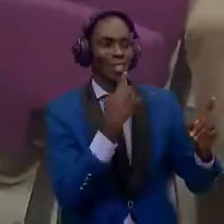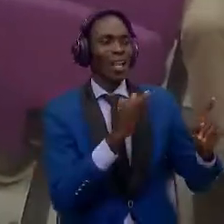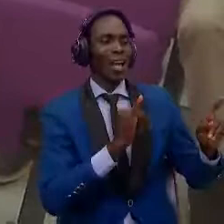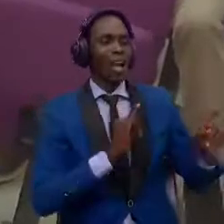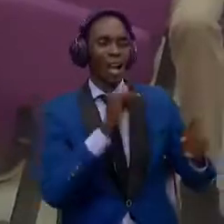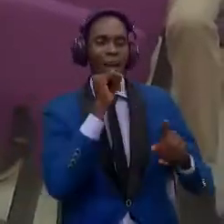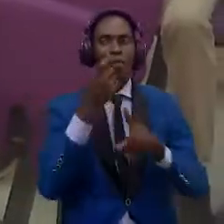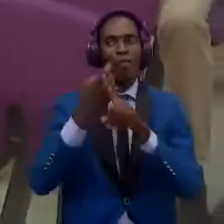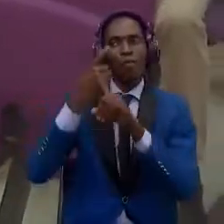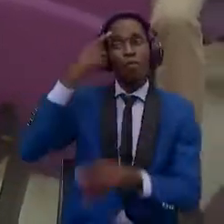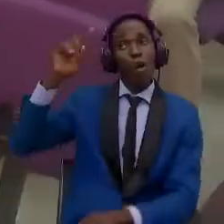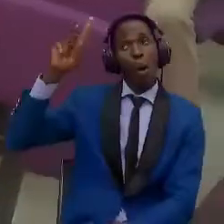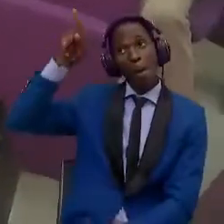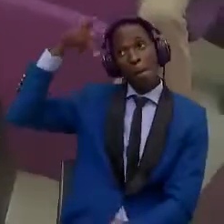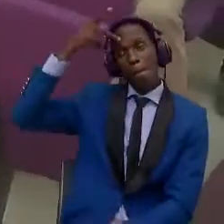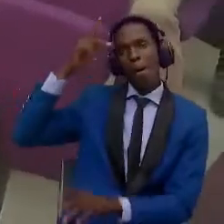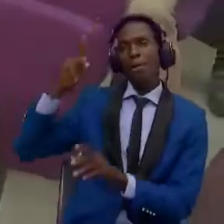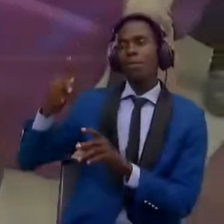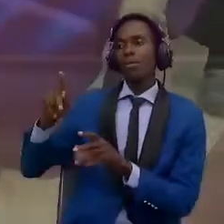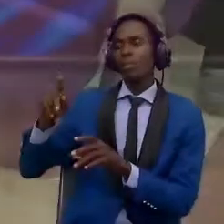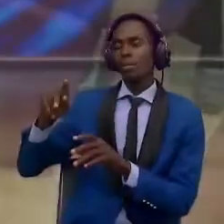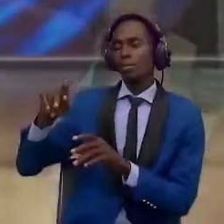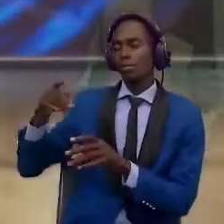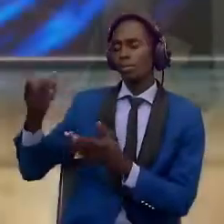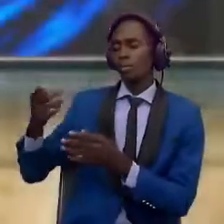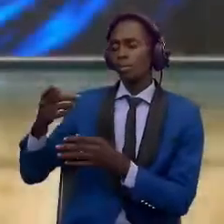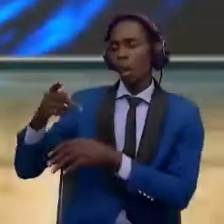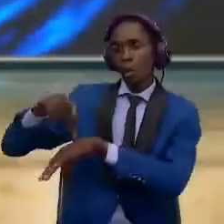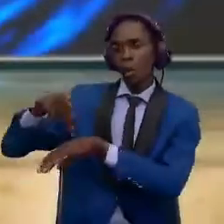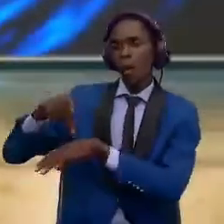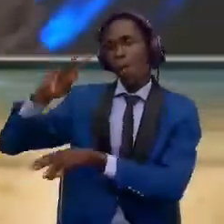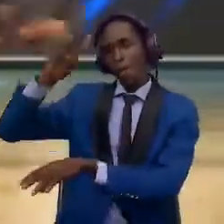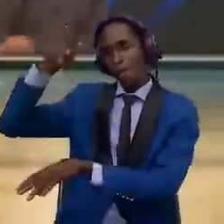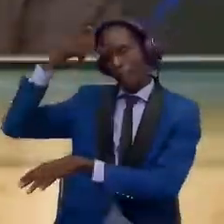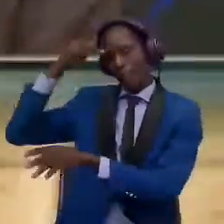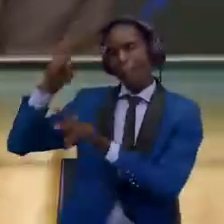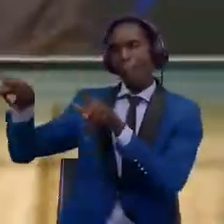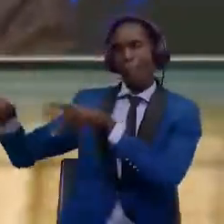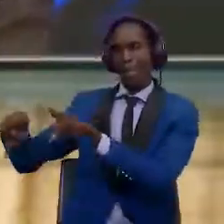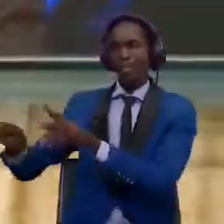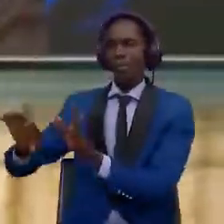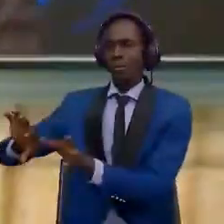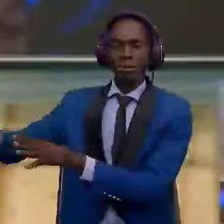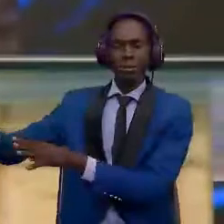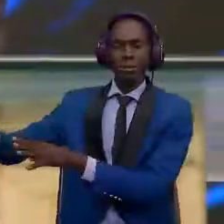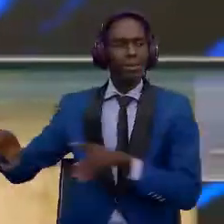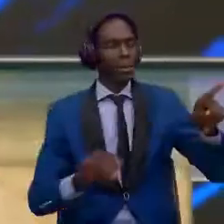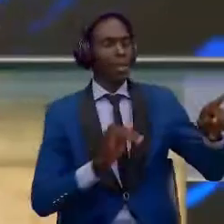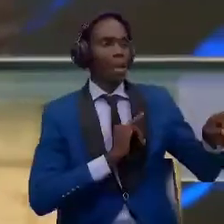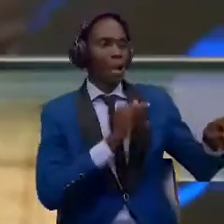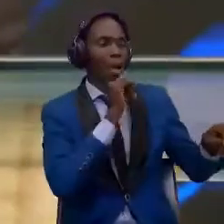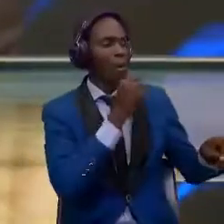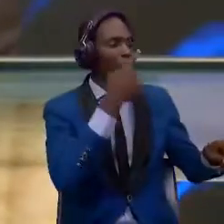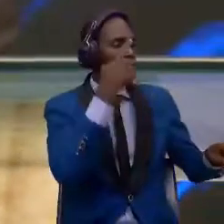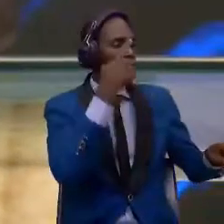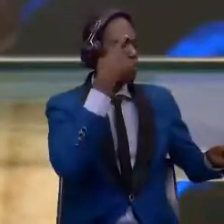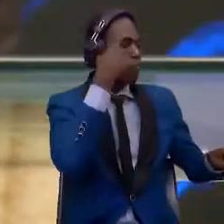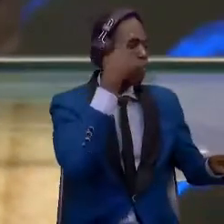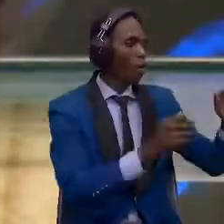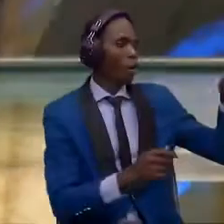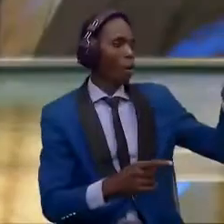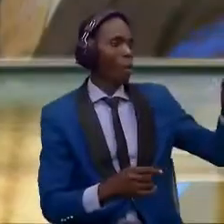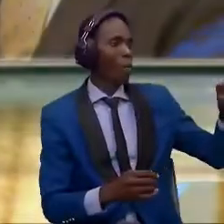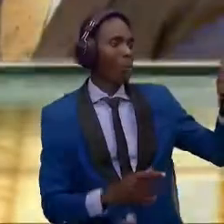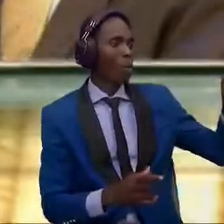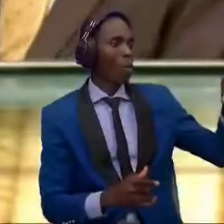party. Other people said, I'm of Apollos' party. And he said, are you not carnal? Are you not walking as men? And then in